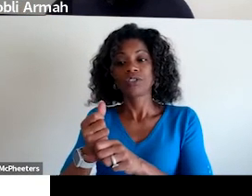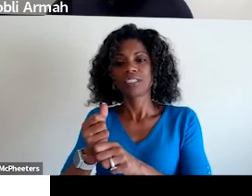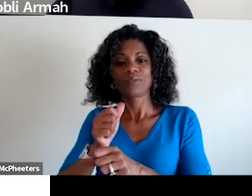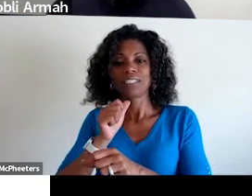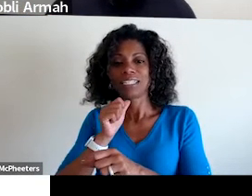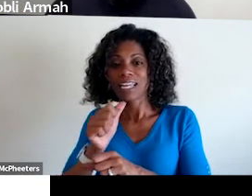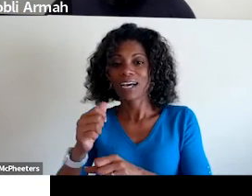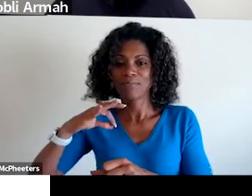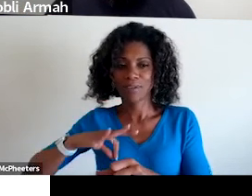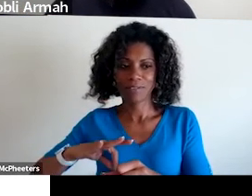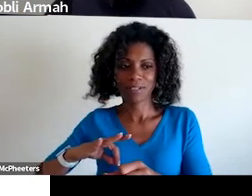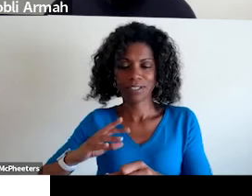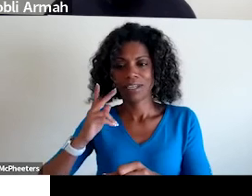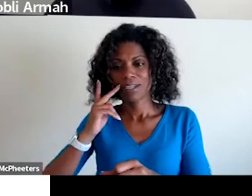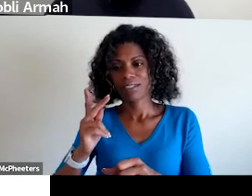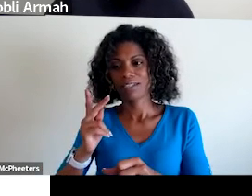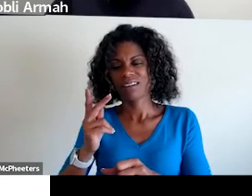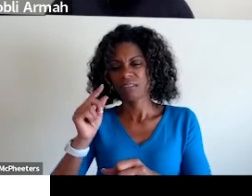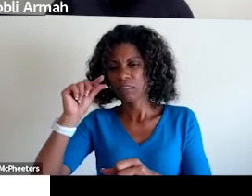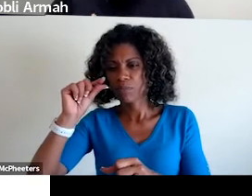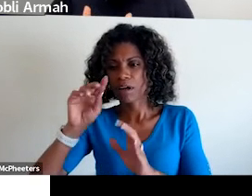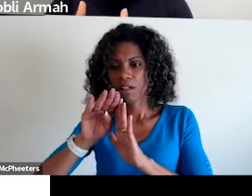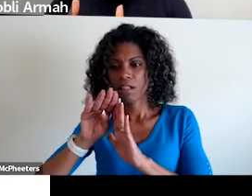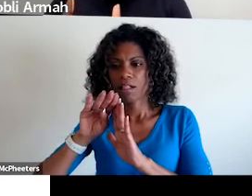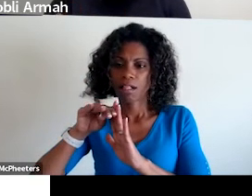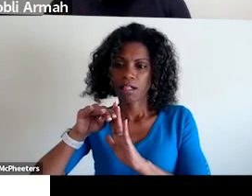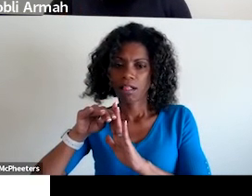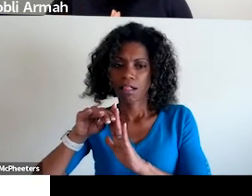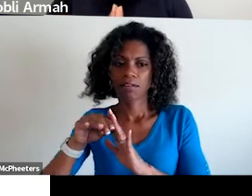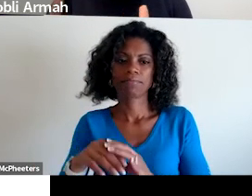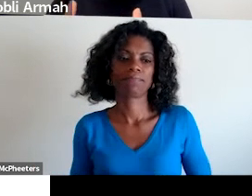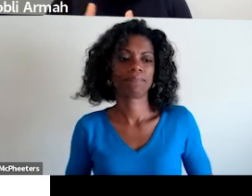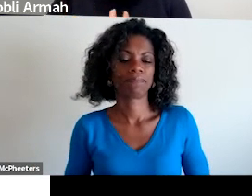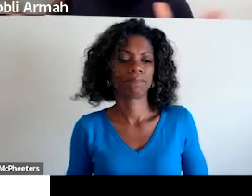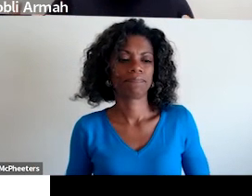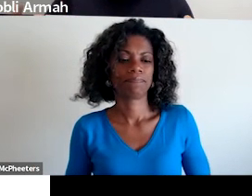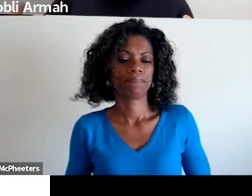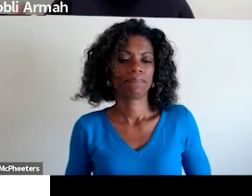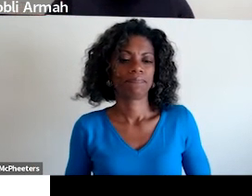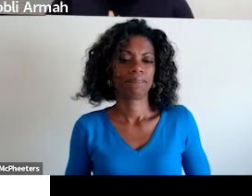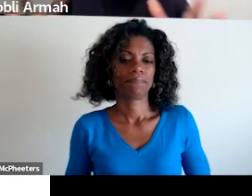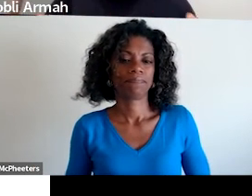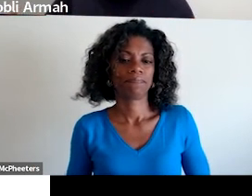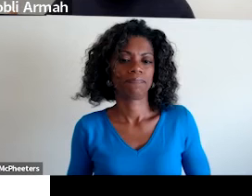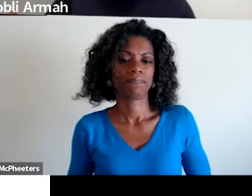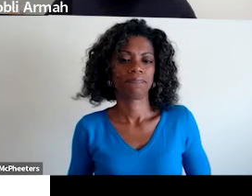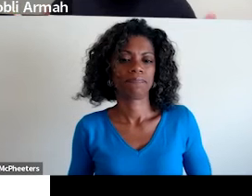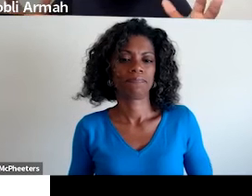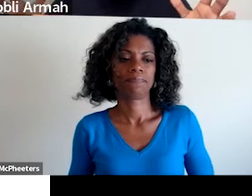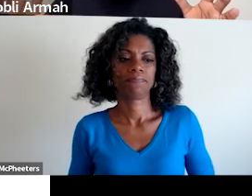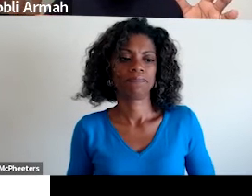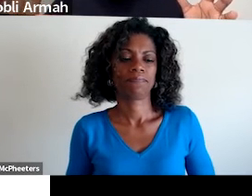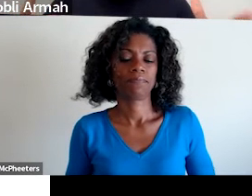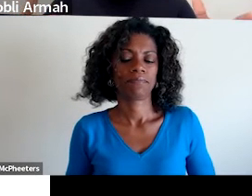point I want to talk about is that we also know that there's low trust in institutions across the board. Just we're at a place in our